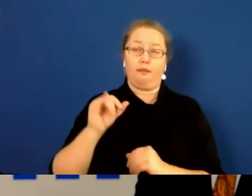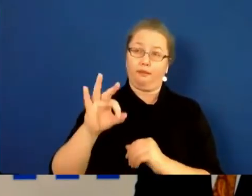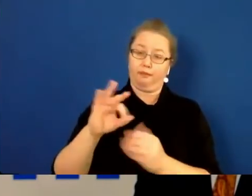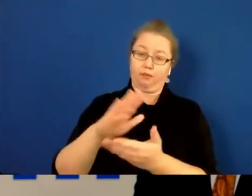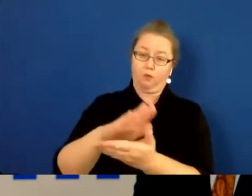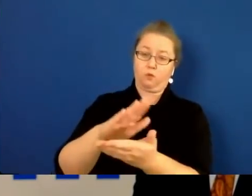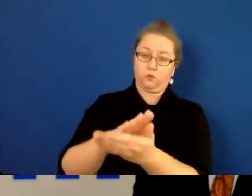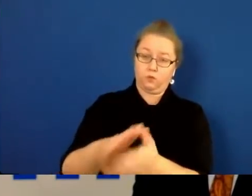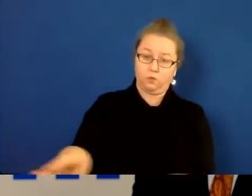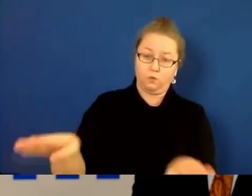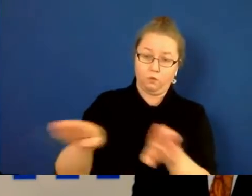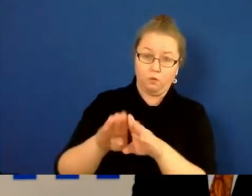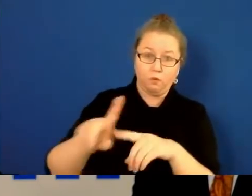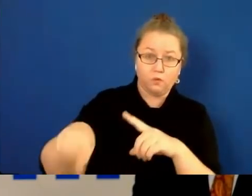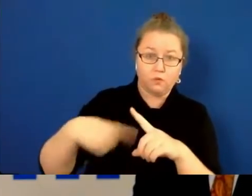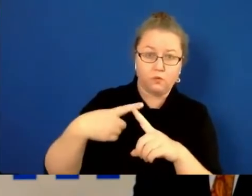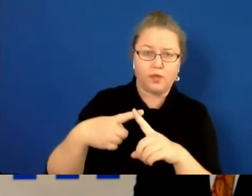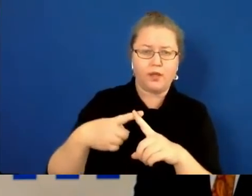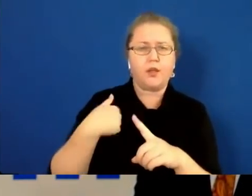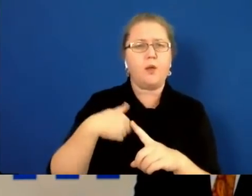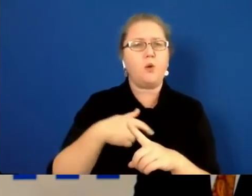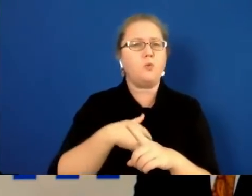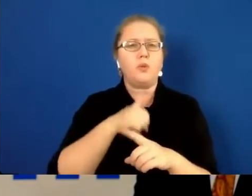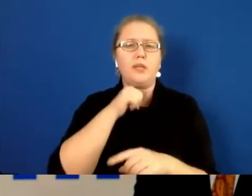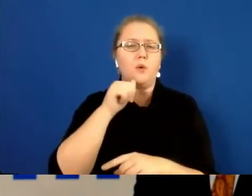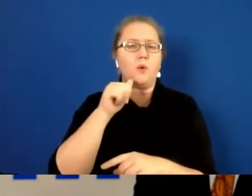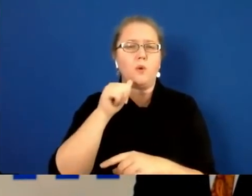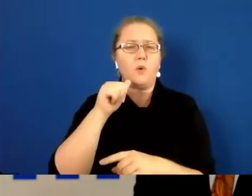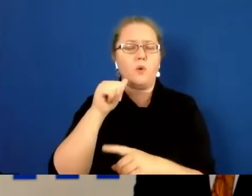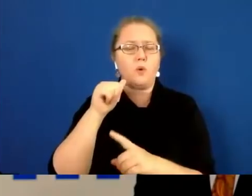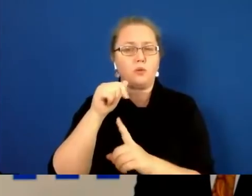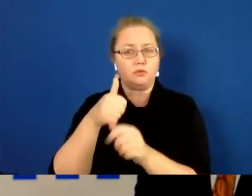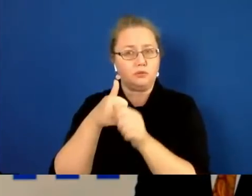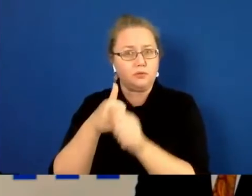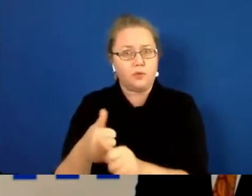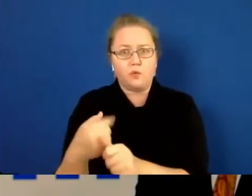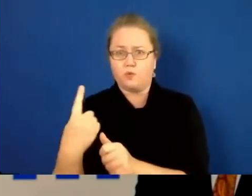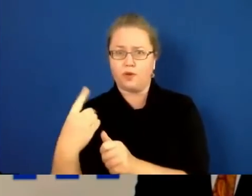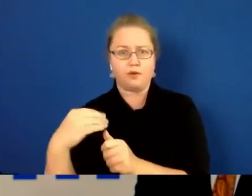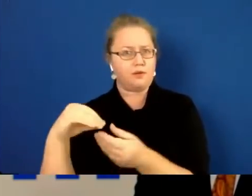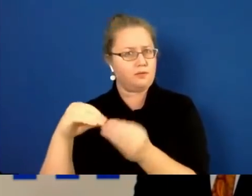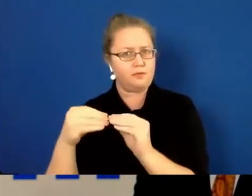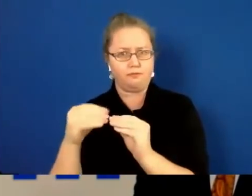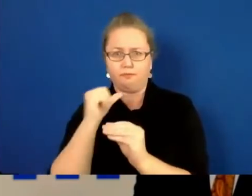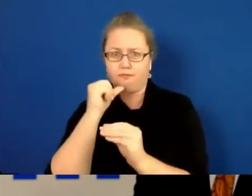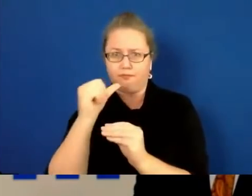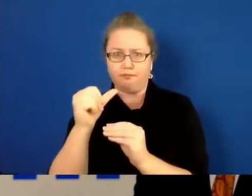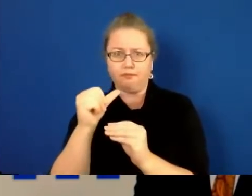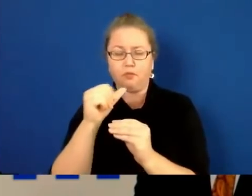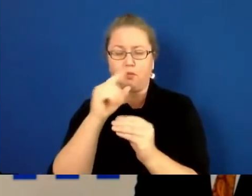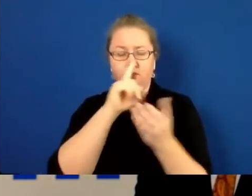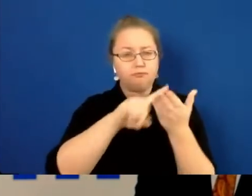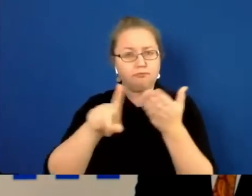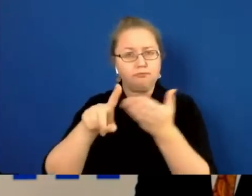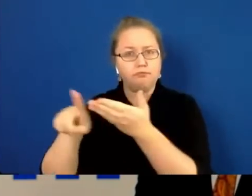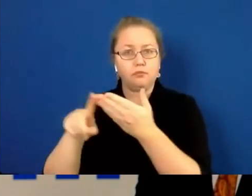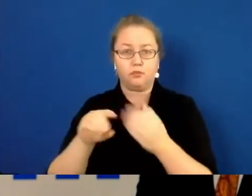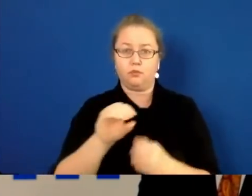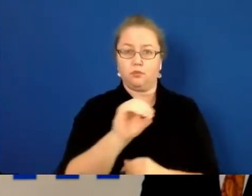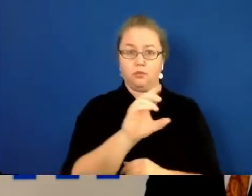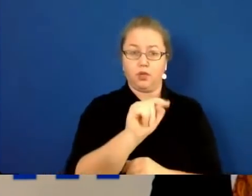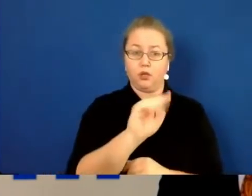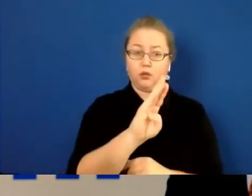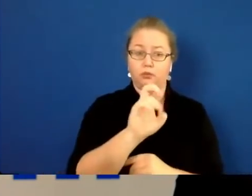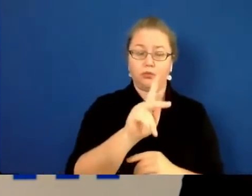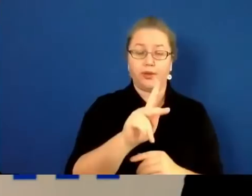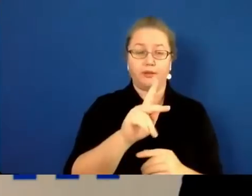it by region. We don't break it down by city, for example, again, because it's more